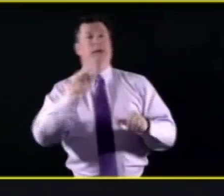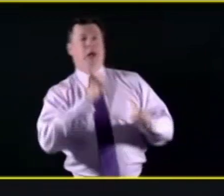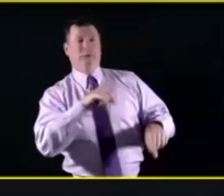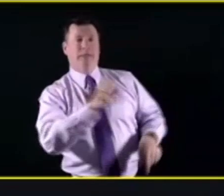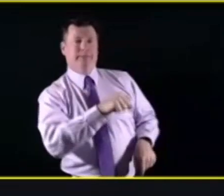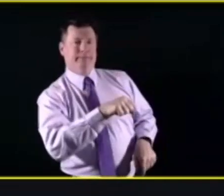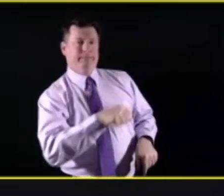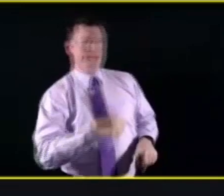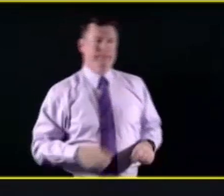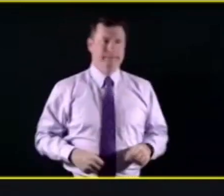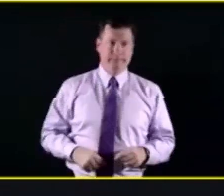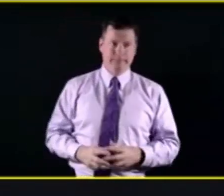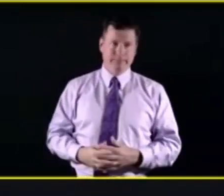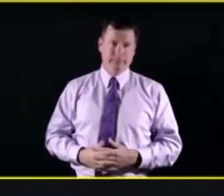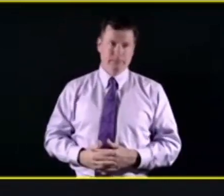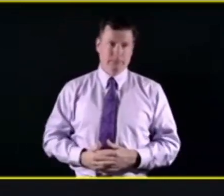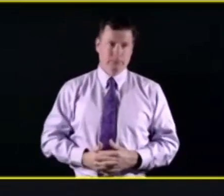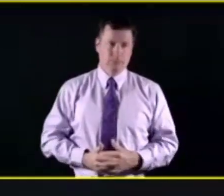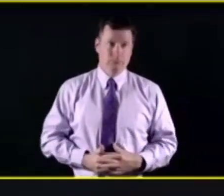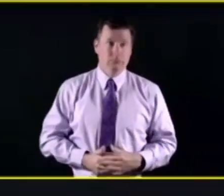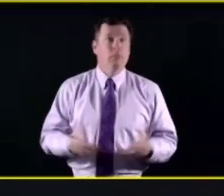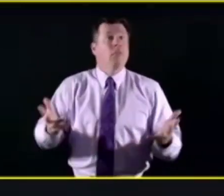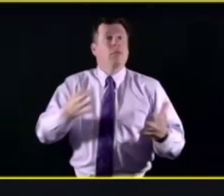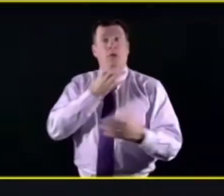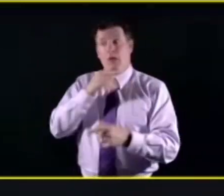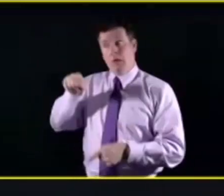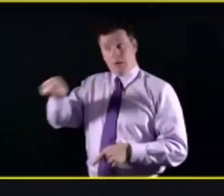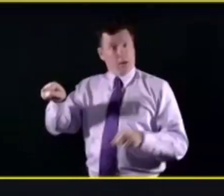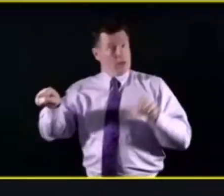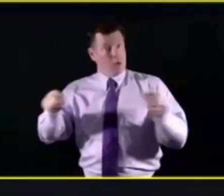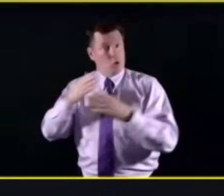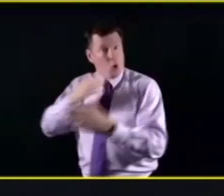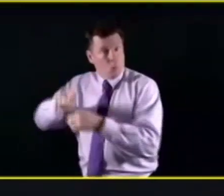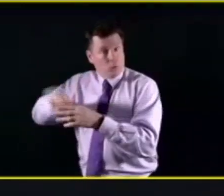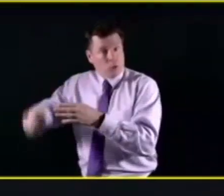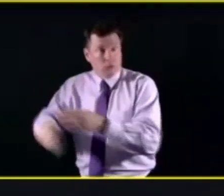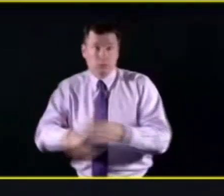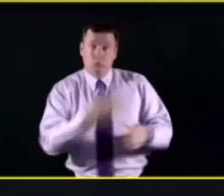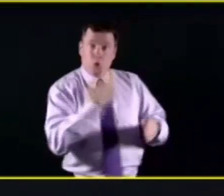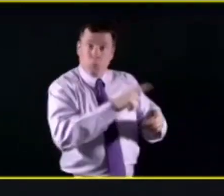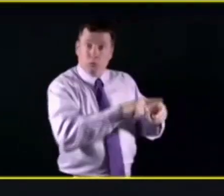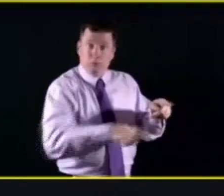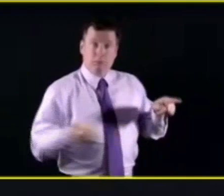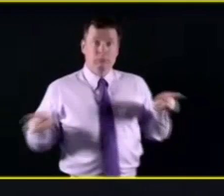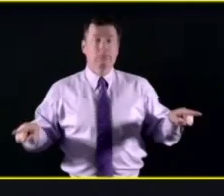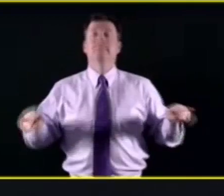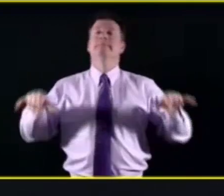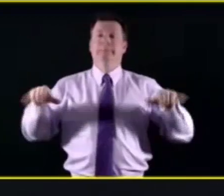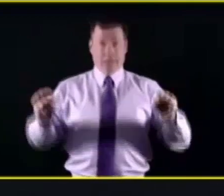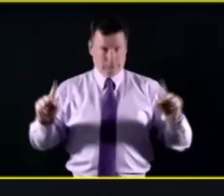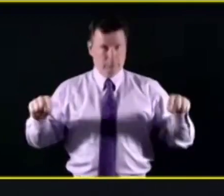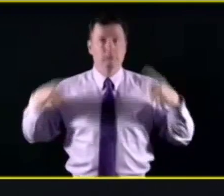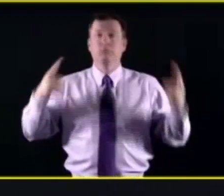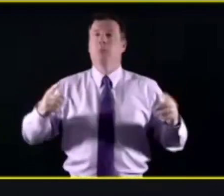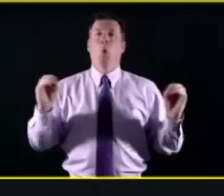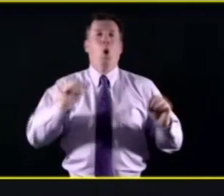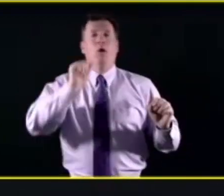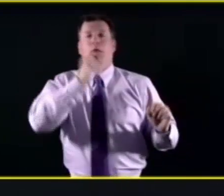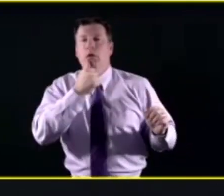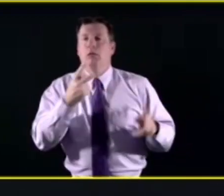these vaccines have been used over the last several years without any significant side